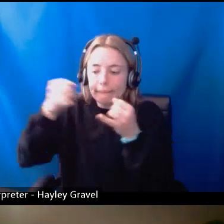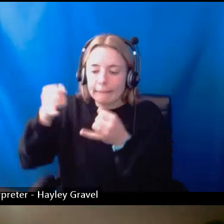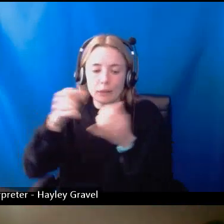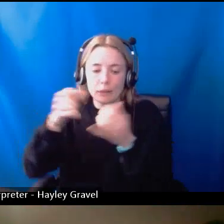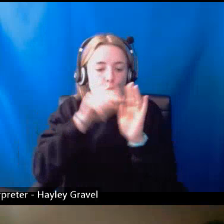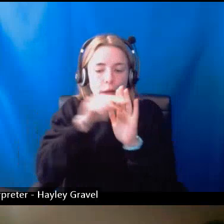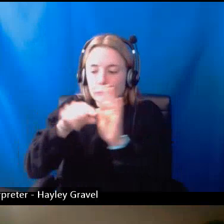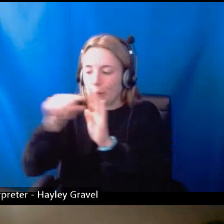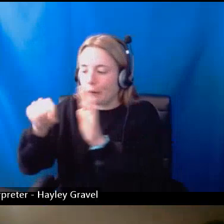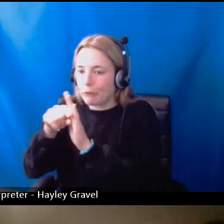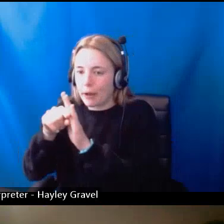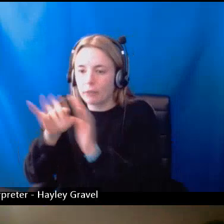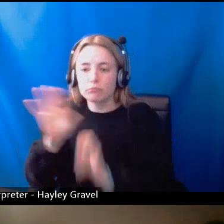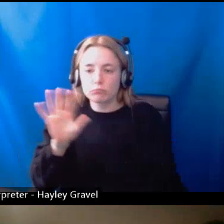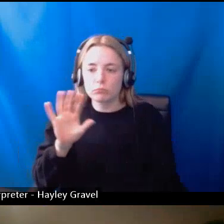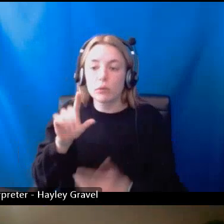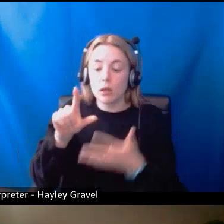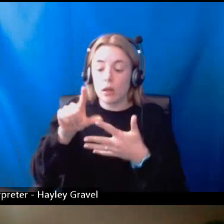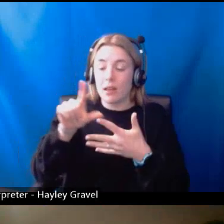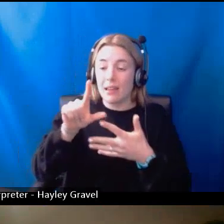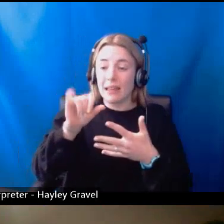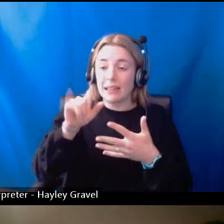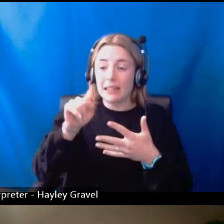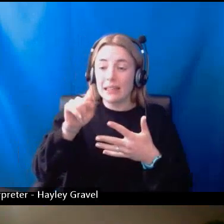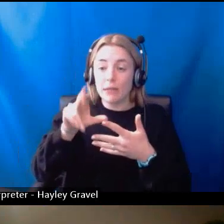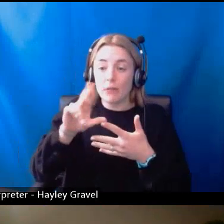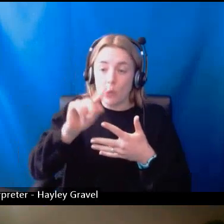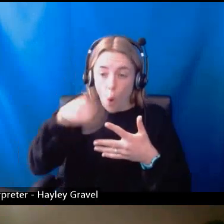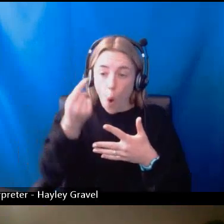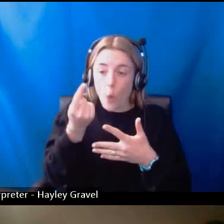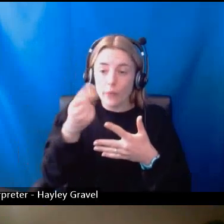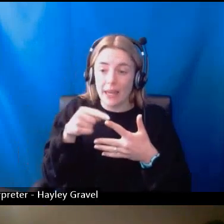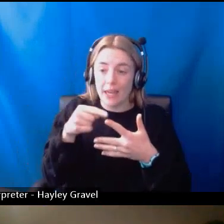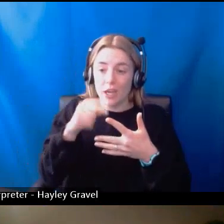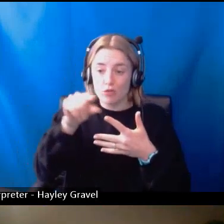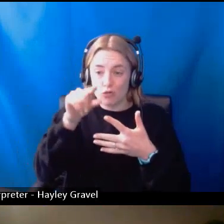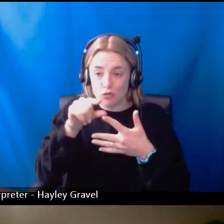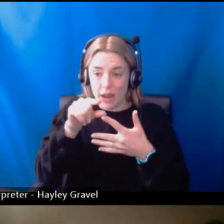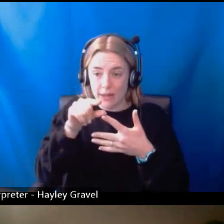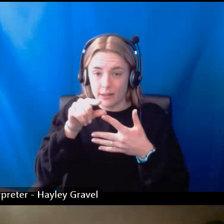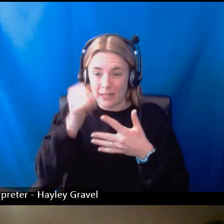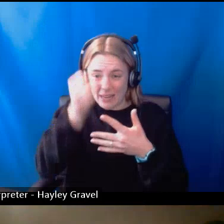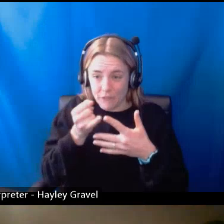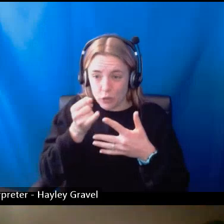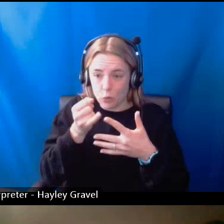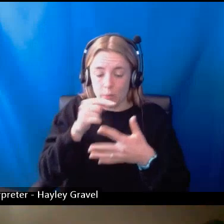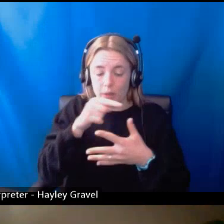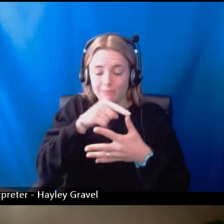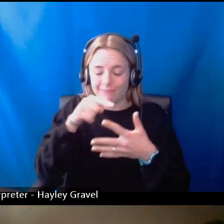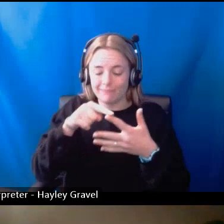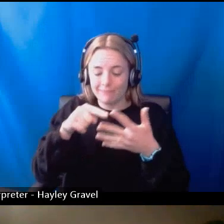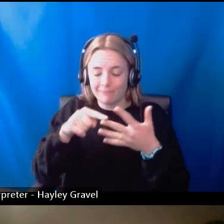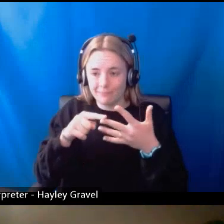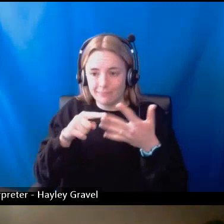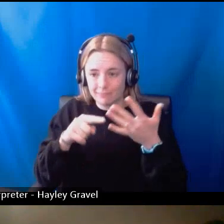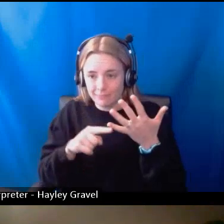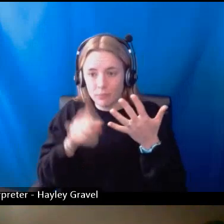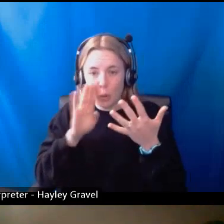paper. I structure this assignment so we do it in sections, but I'm grading it